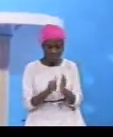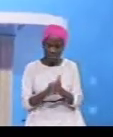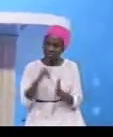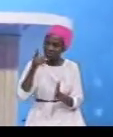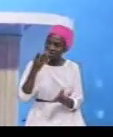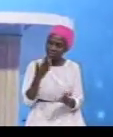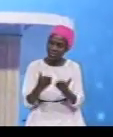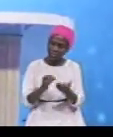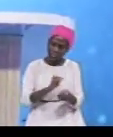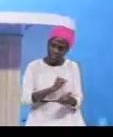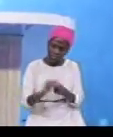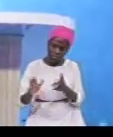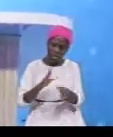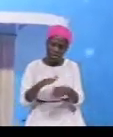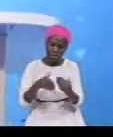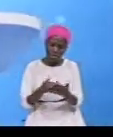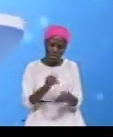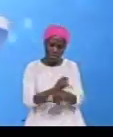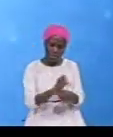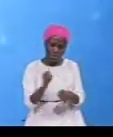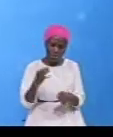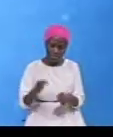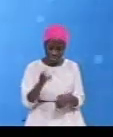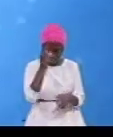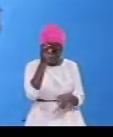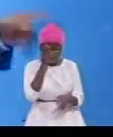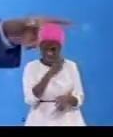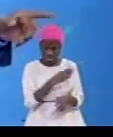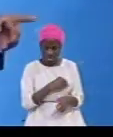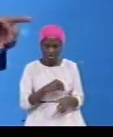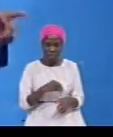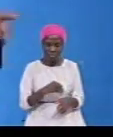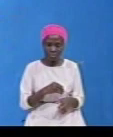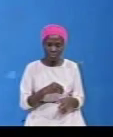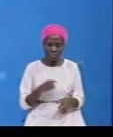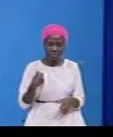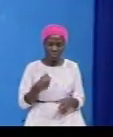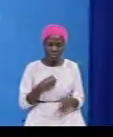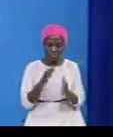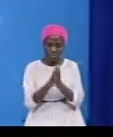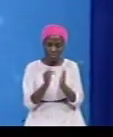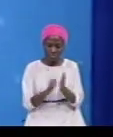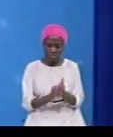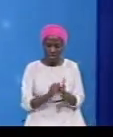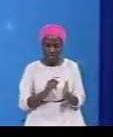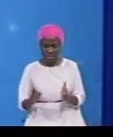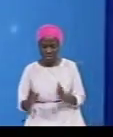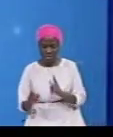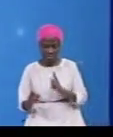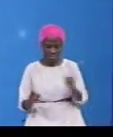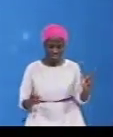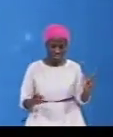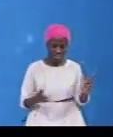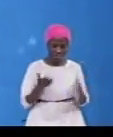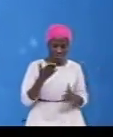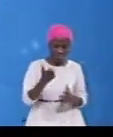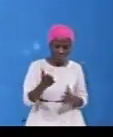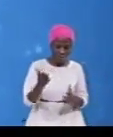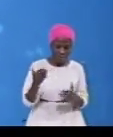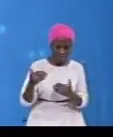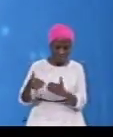destroy all the works of the devil. And I pray here, to the right, to the left, to the center, to the front,